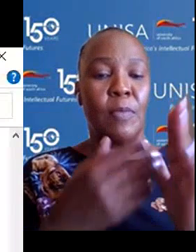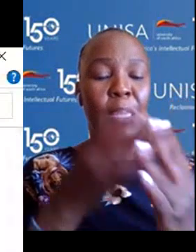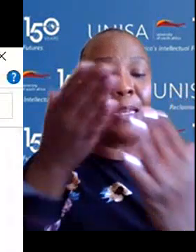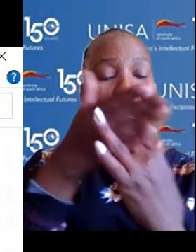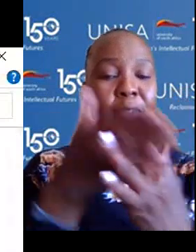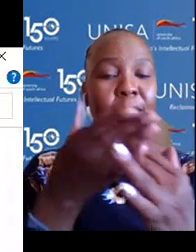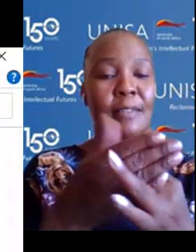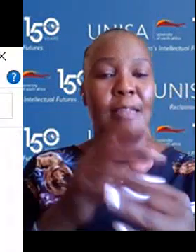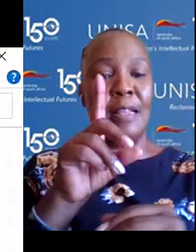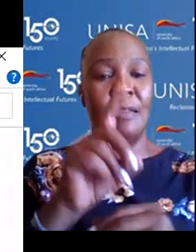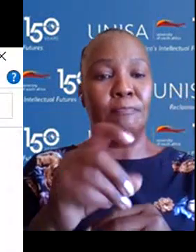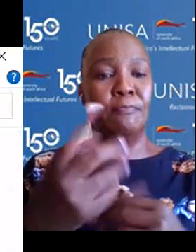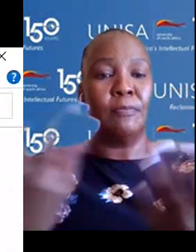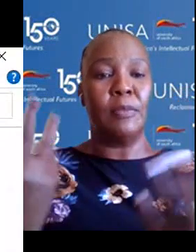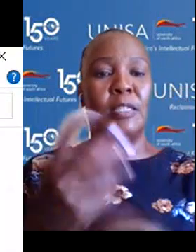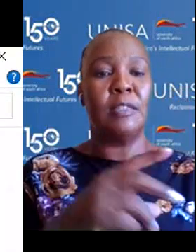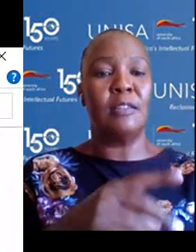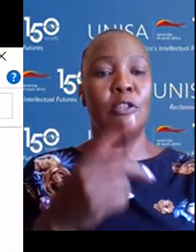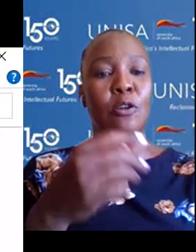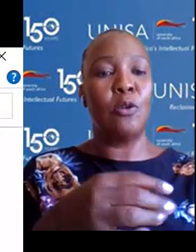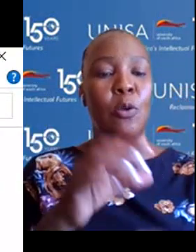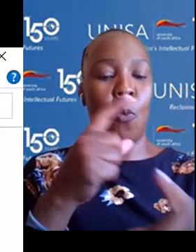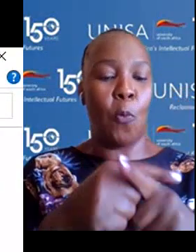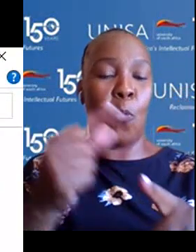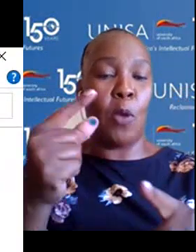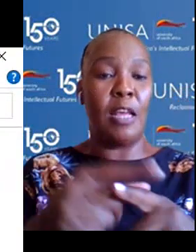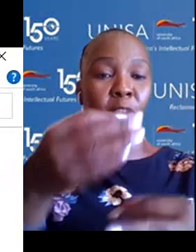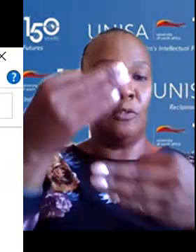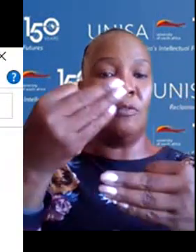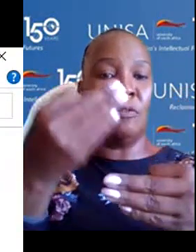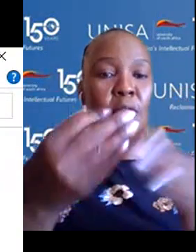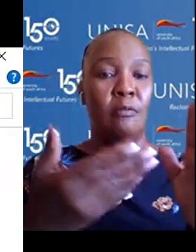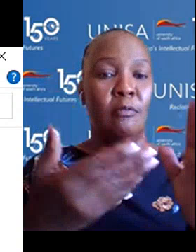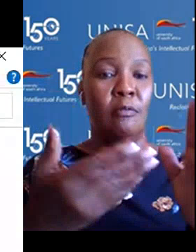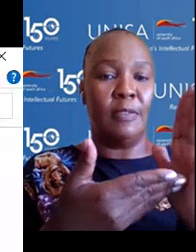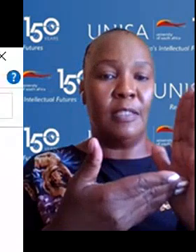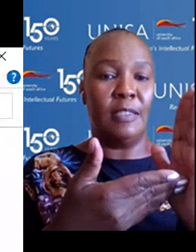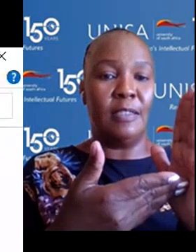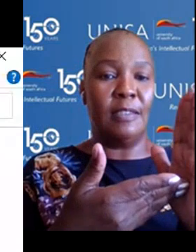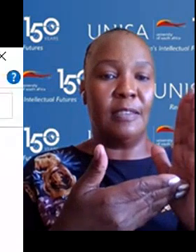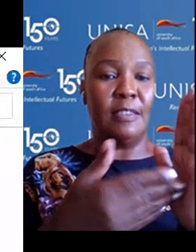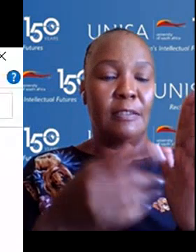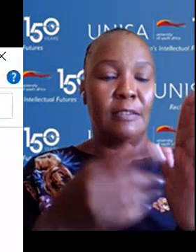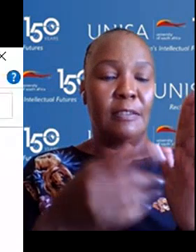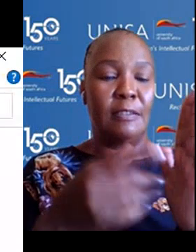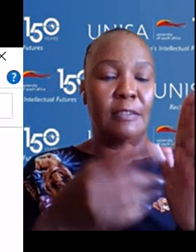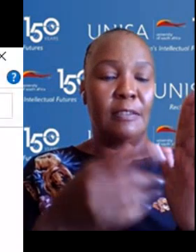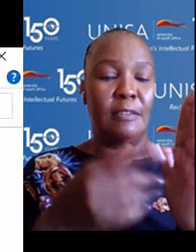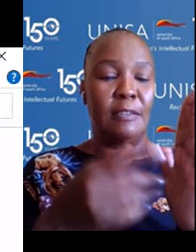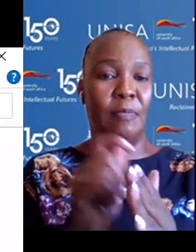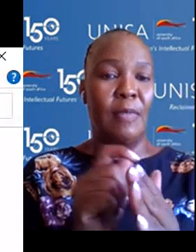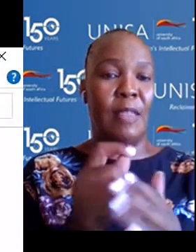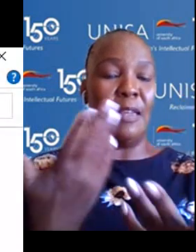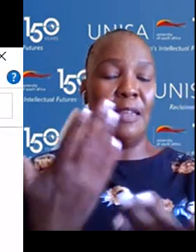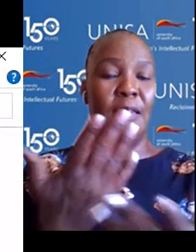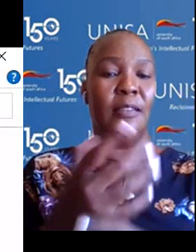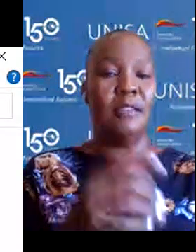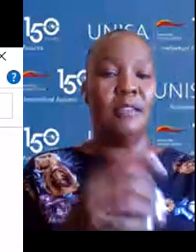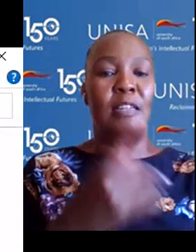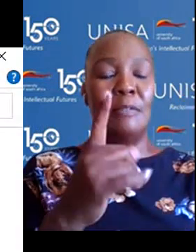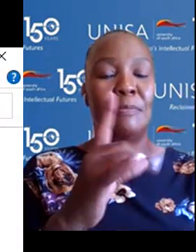Double click. There's the Word document. And you can see it's synchronized. That means what's on here is in the